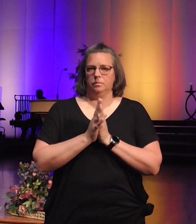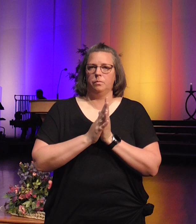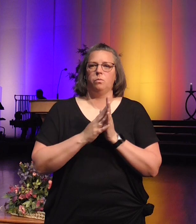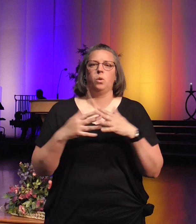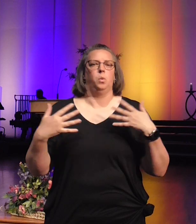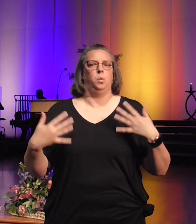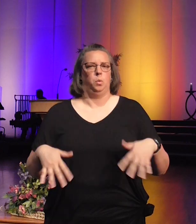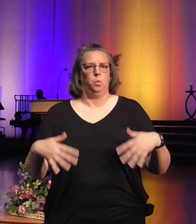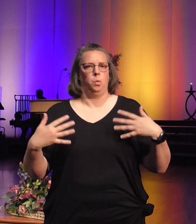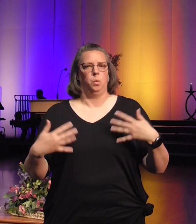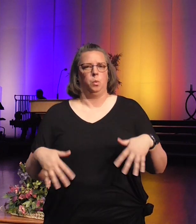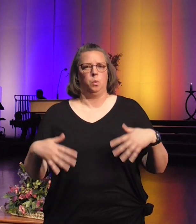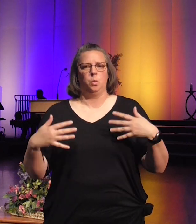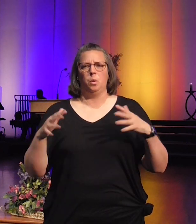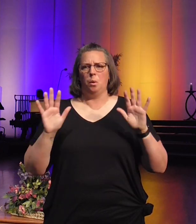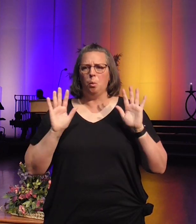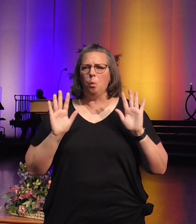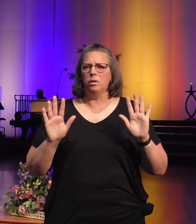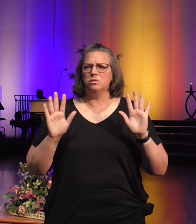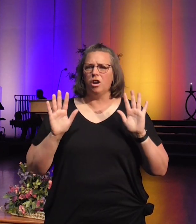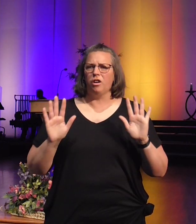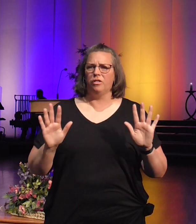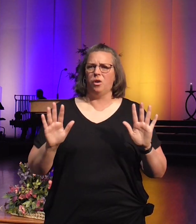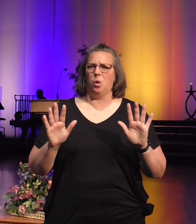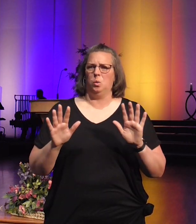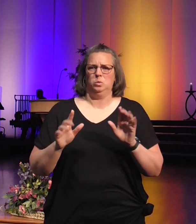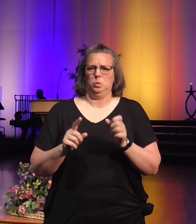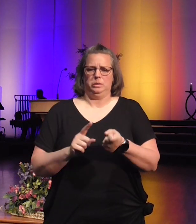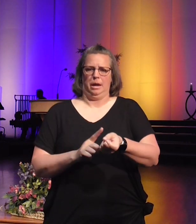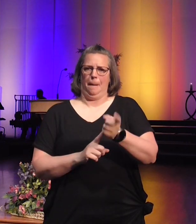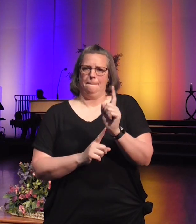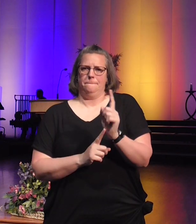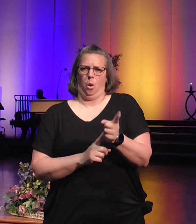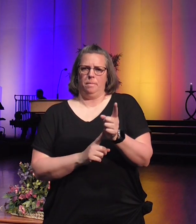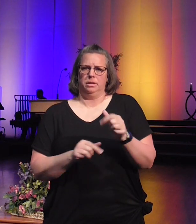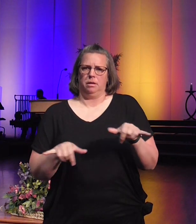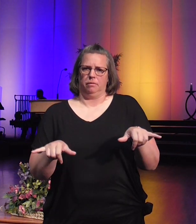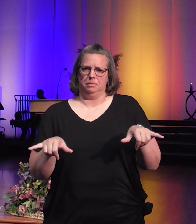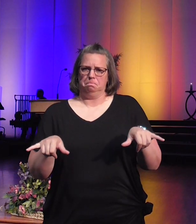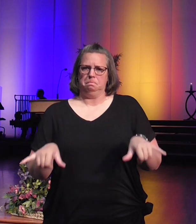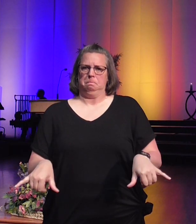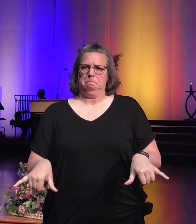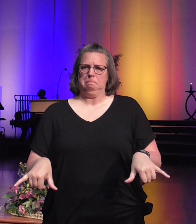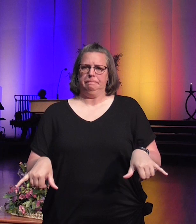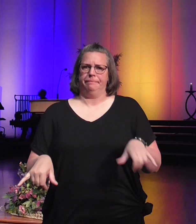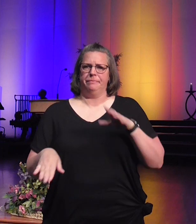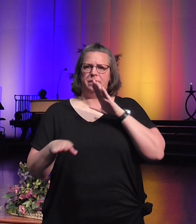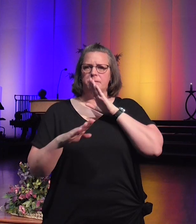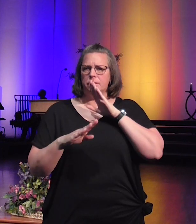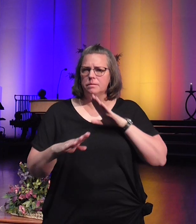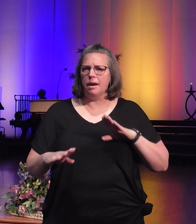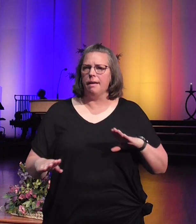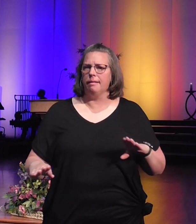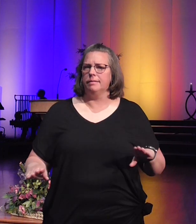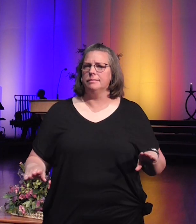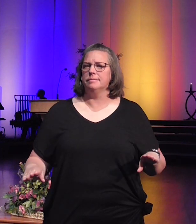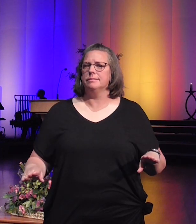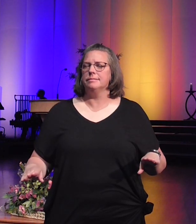How wonderful it is to just take that moment of stillness and silence and quiet,